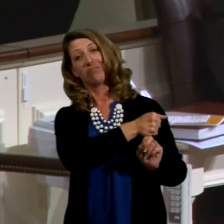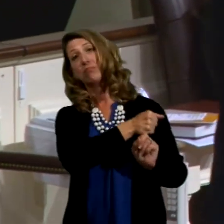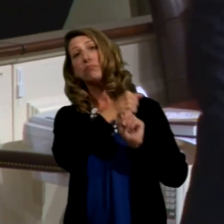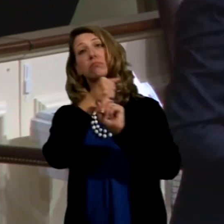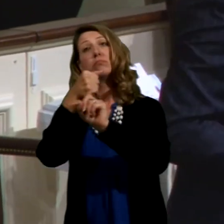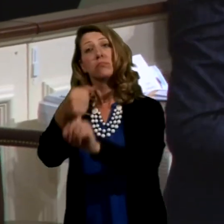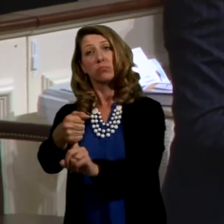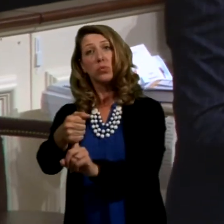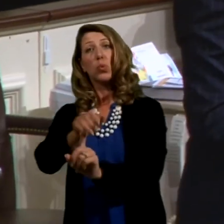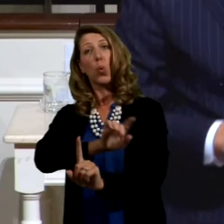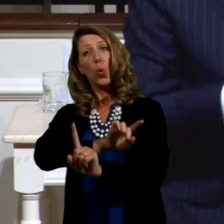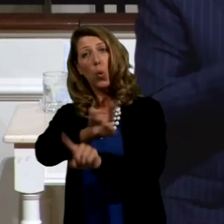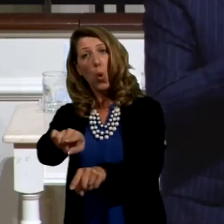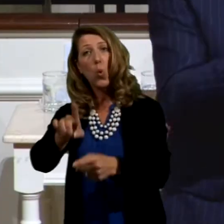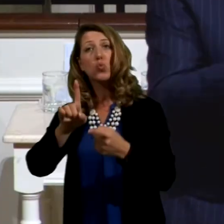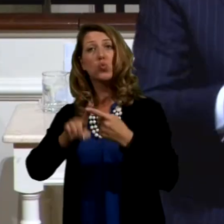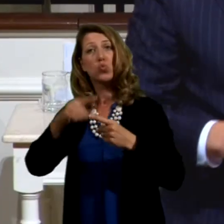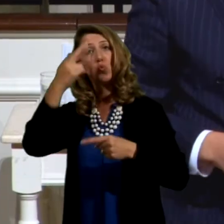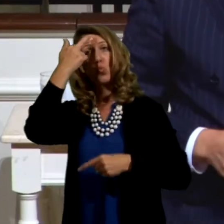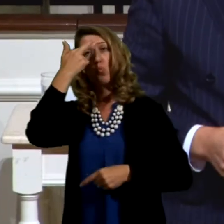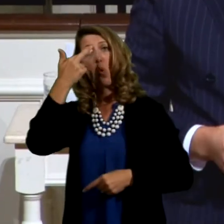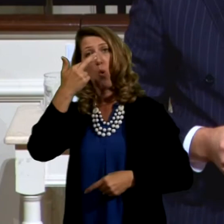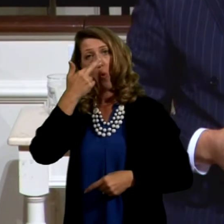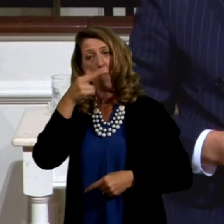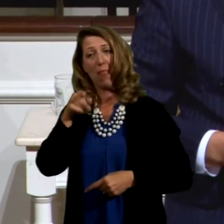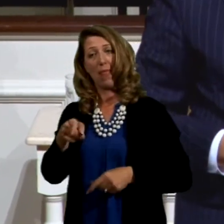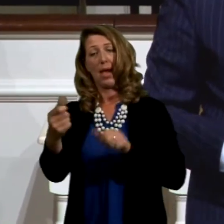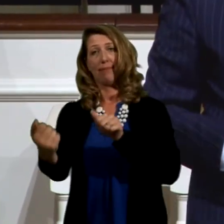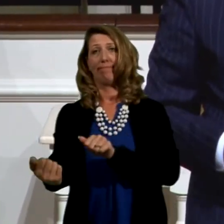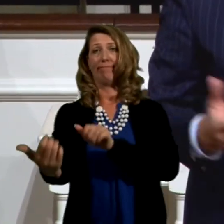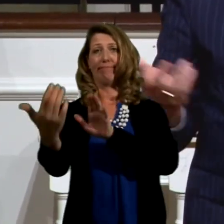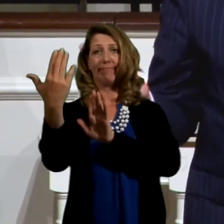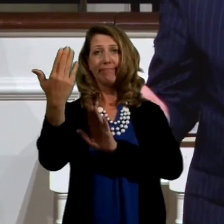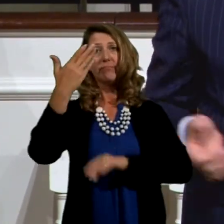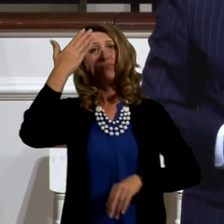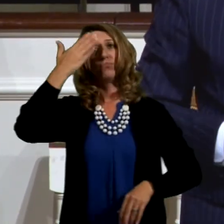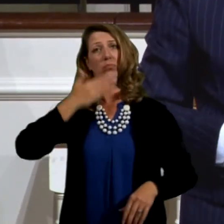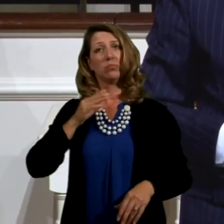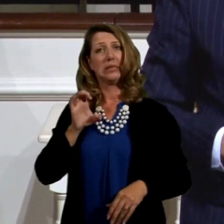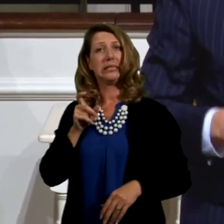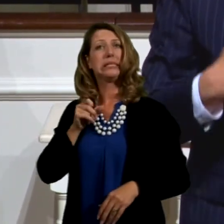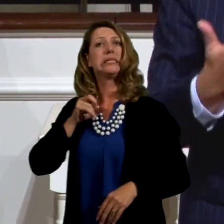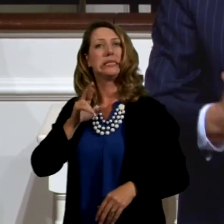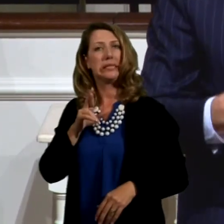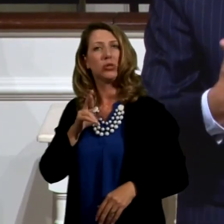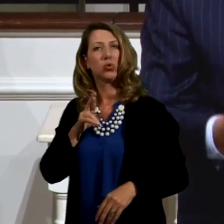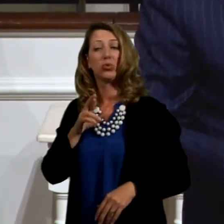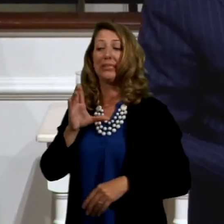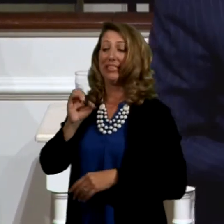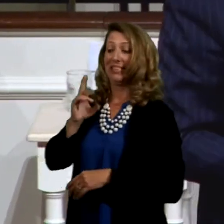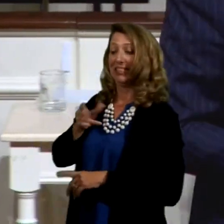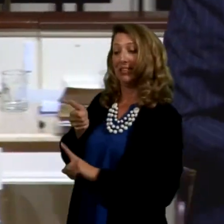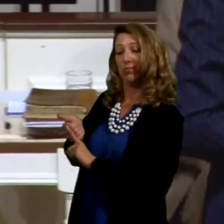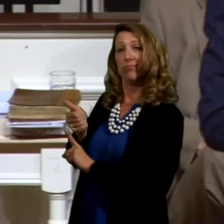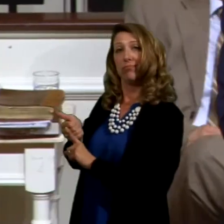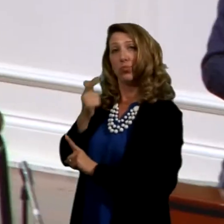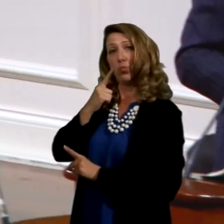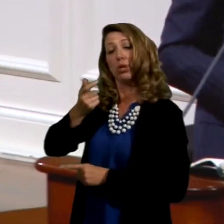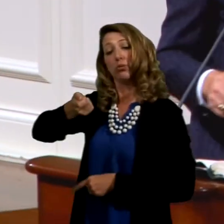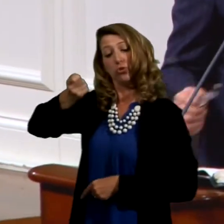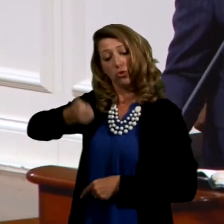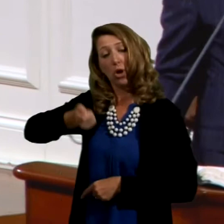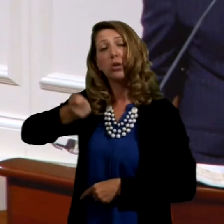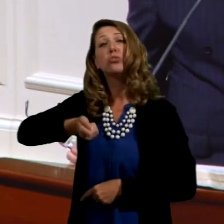over to Rome and have them appear toward to Caesar and be judged